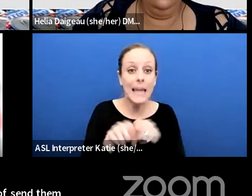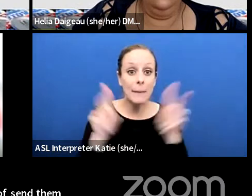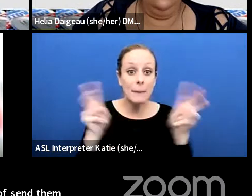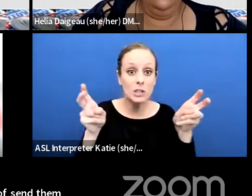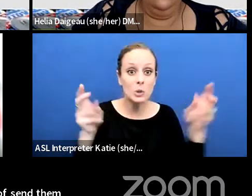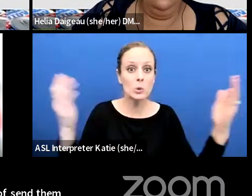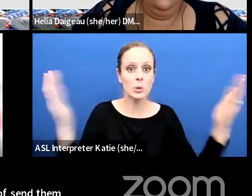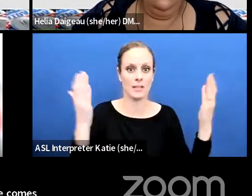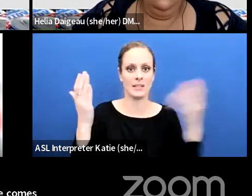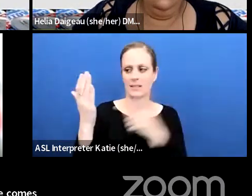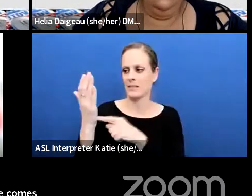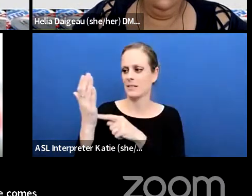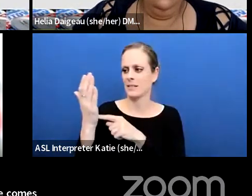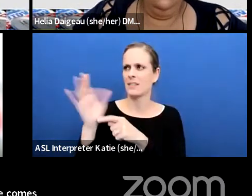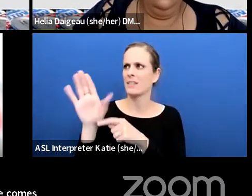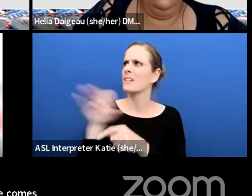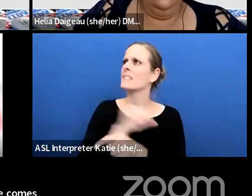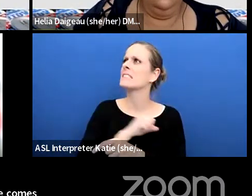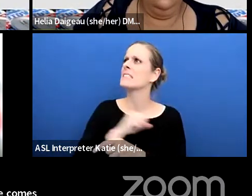say, hey, Senator,